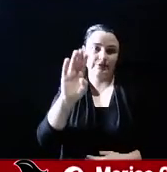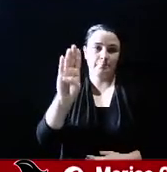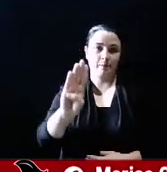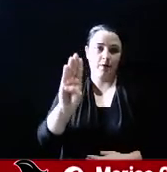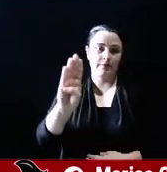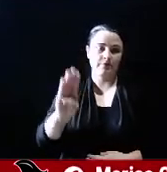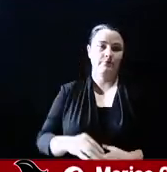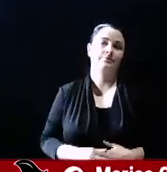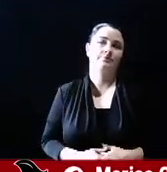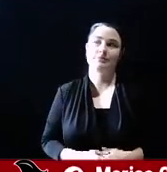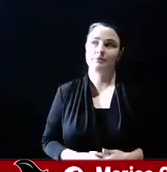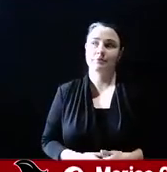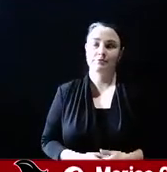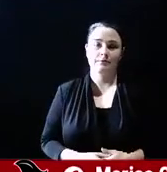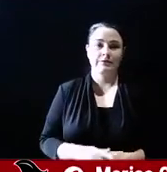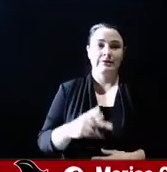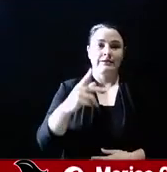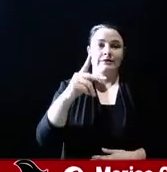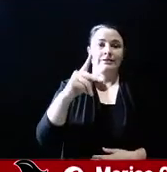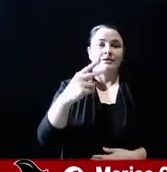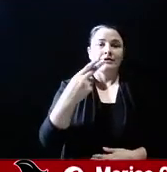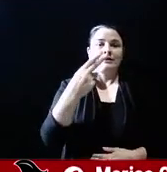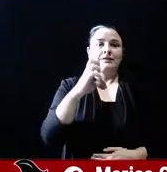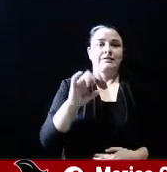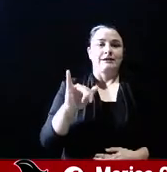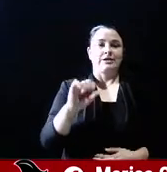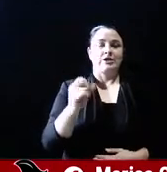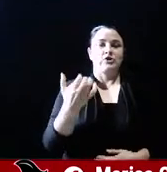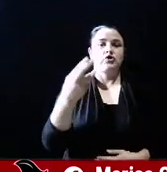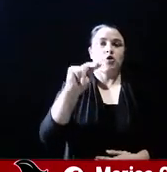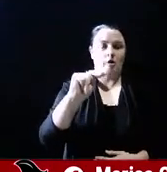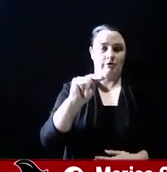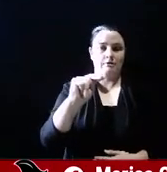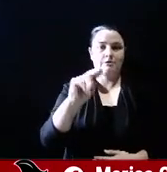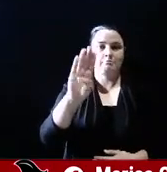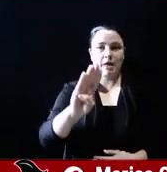Leon. Keyshawn Beauchamp.